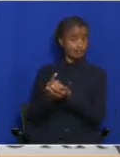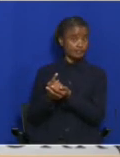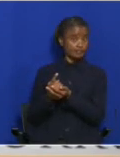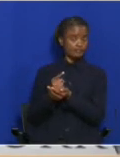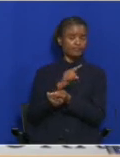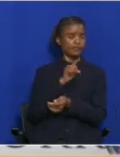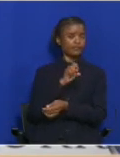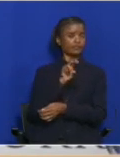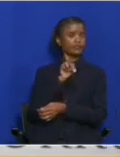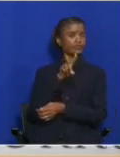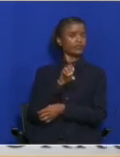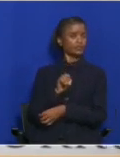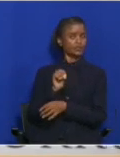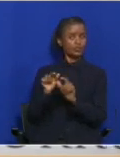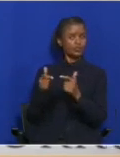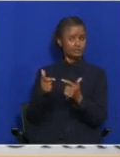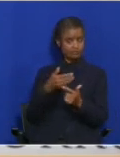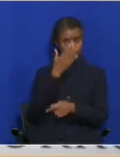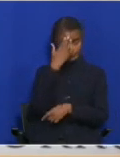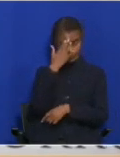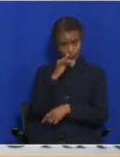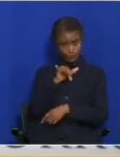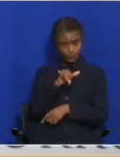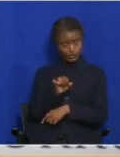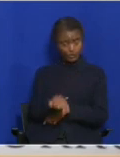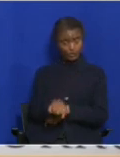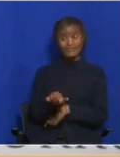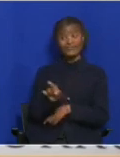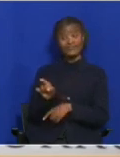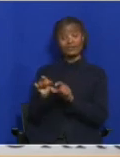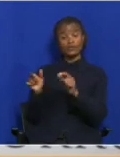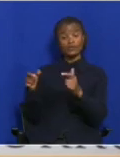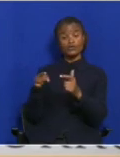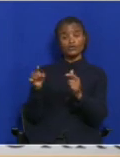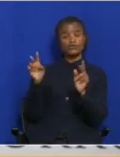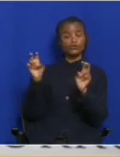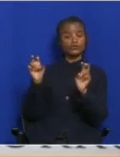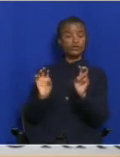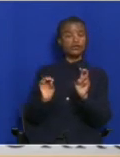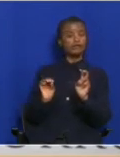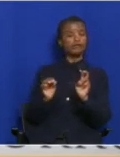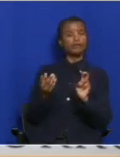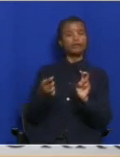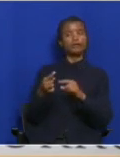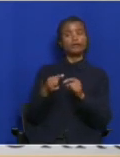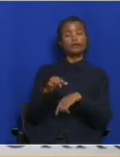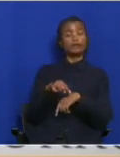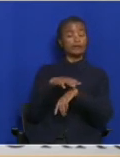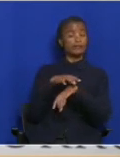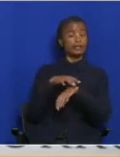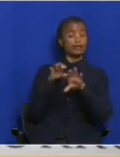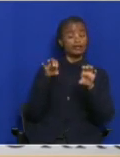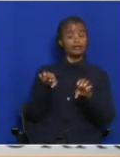know which commission I'm referring to. When that commission had issues with the medical certificate and the medical fitness